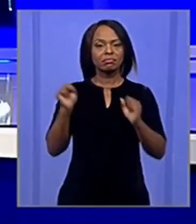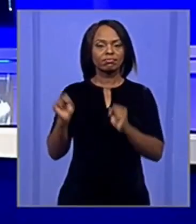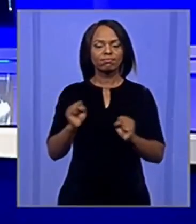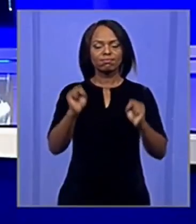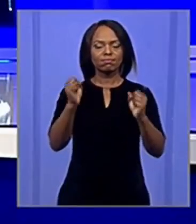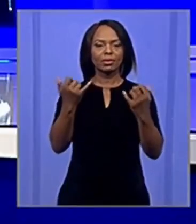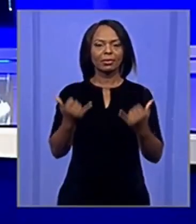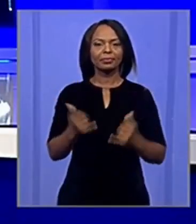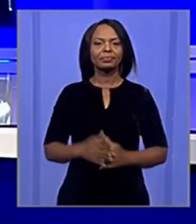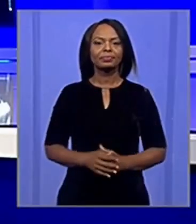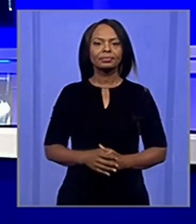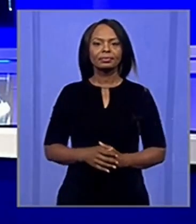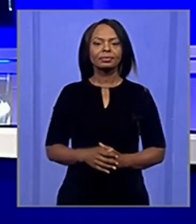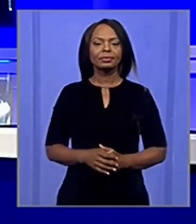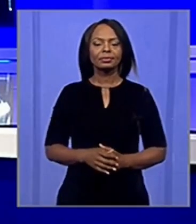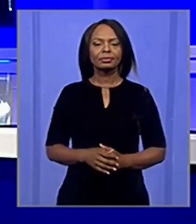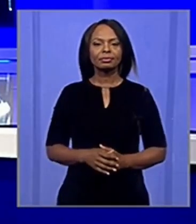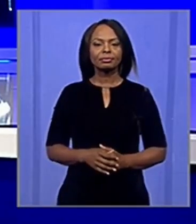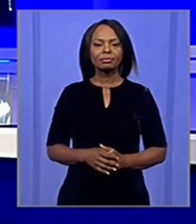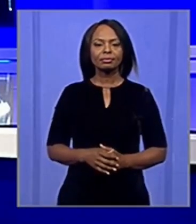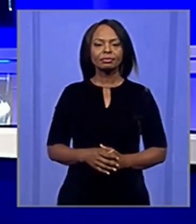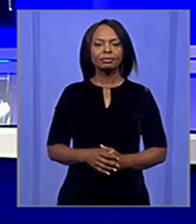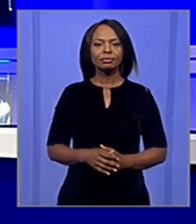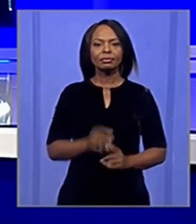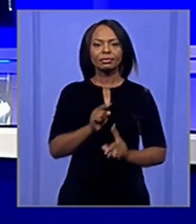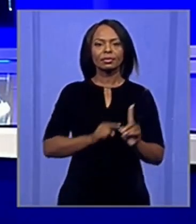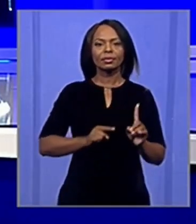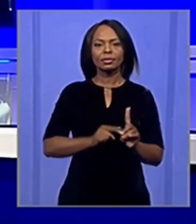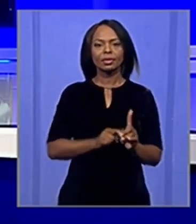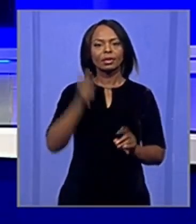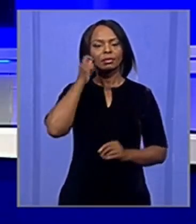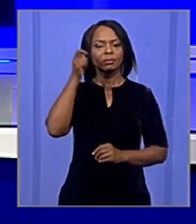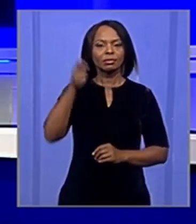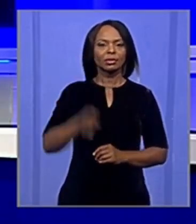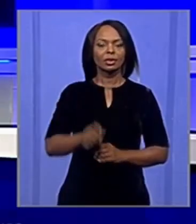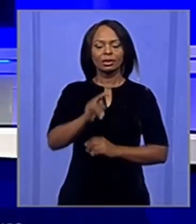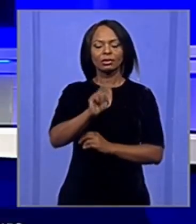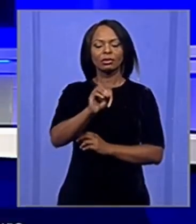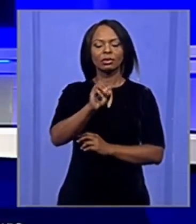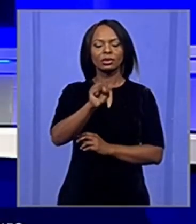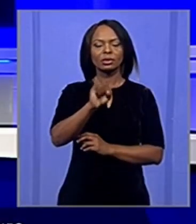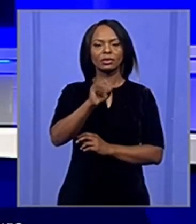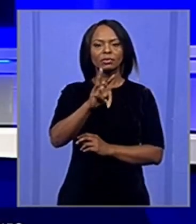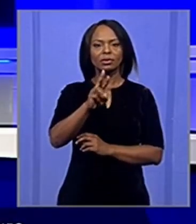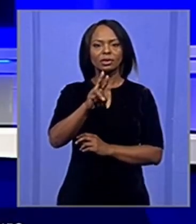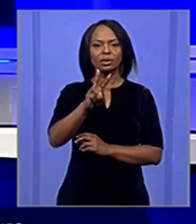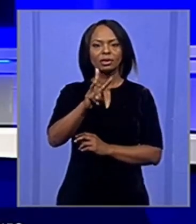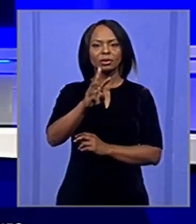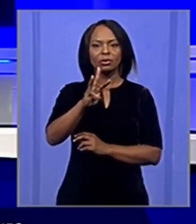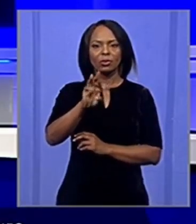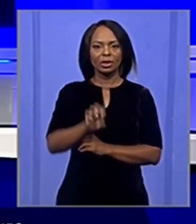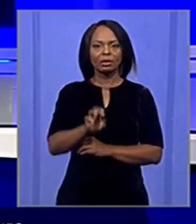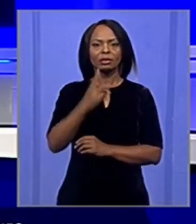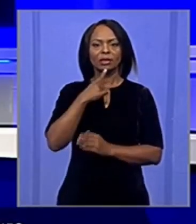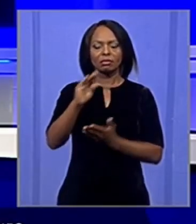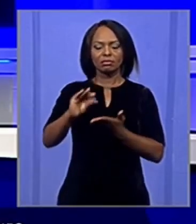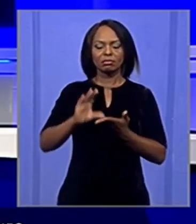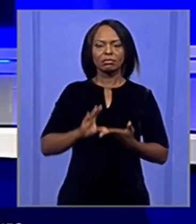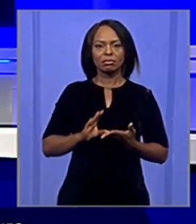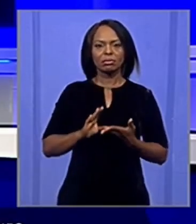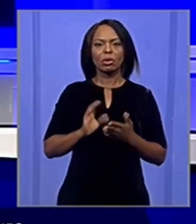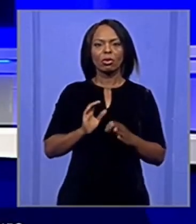Taridiale Musakgotla wa kokwano bosetšhaba no Siviwe Mapisa-Nqakula o santse ganela magato a gore o amogetse dipipamolomo tsa